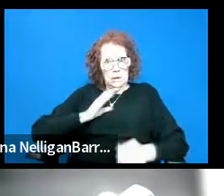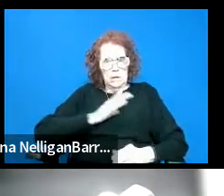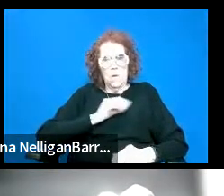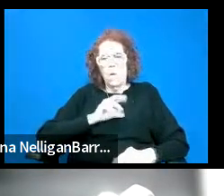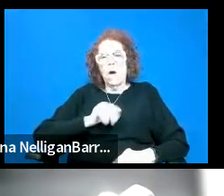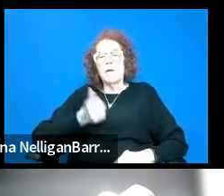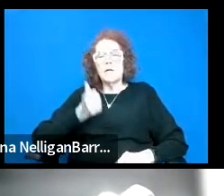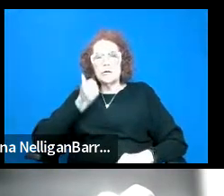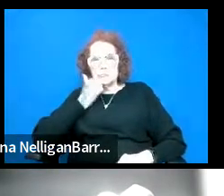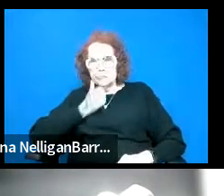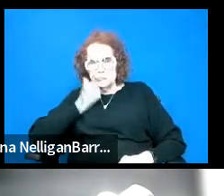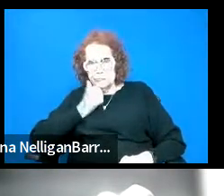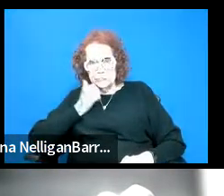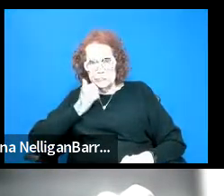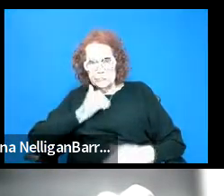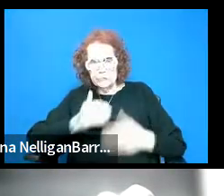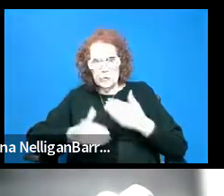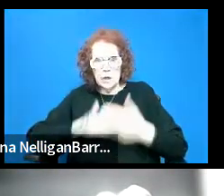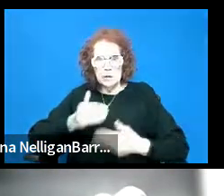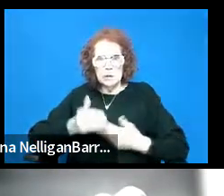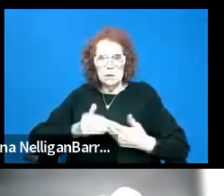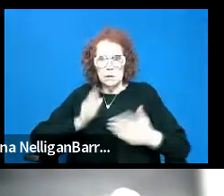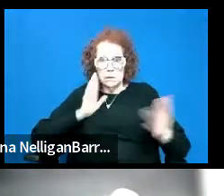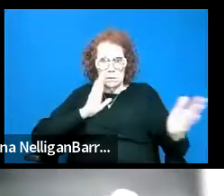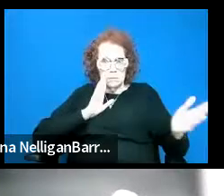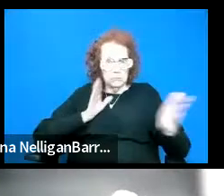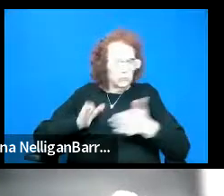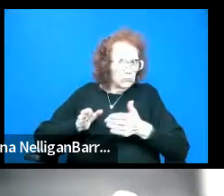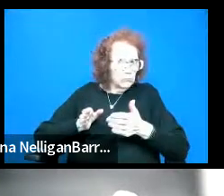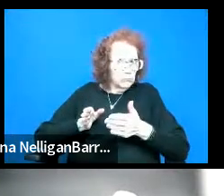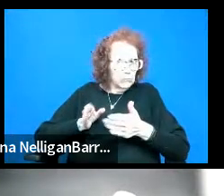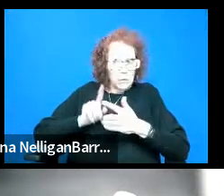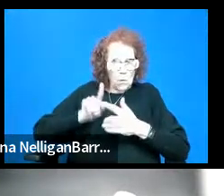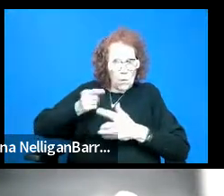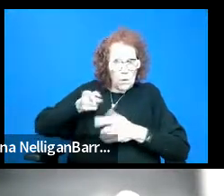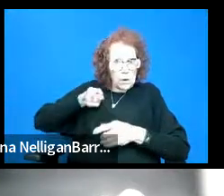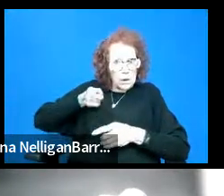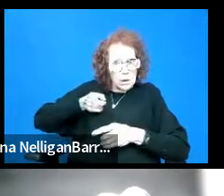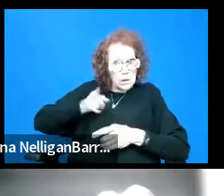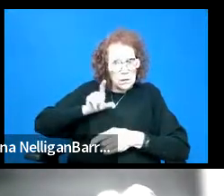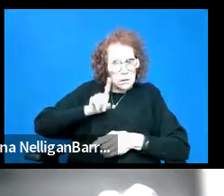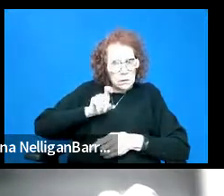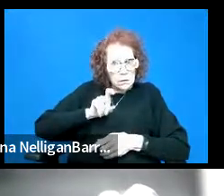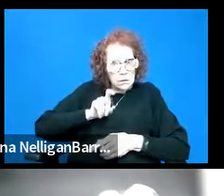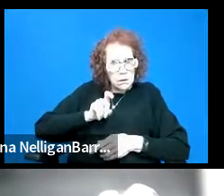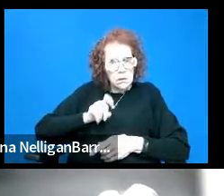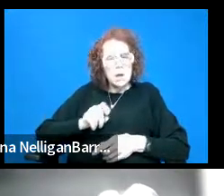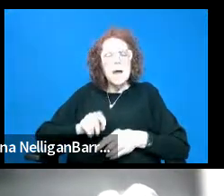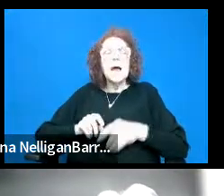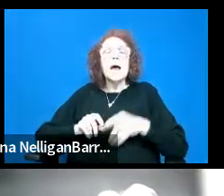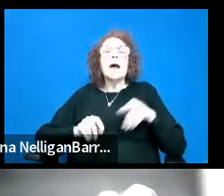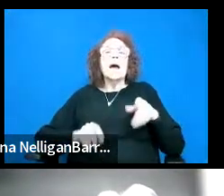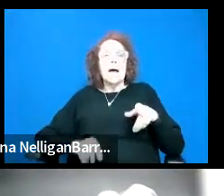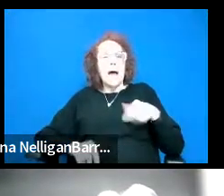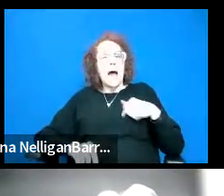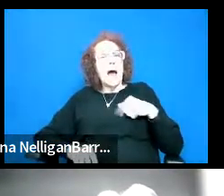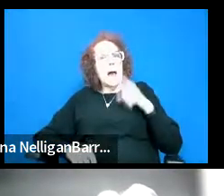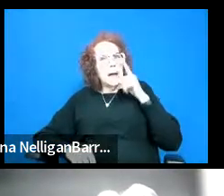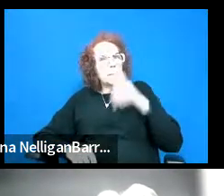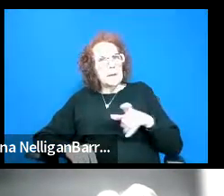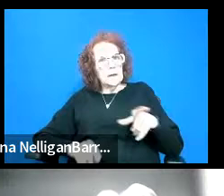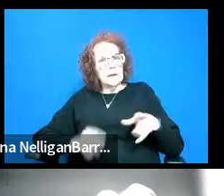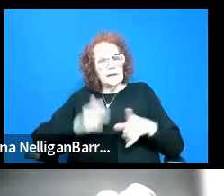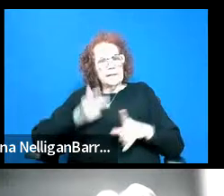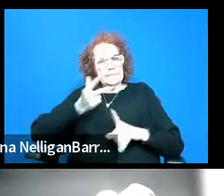I believe the plan is to report annually to council, much like many